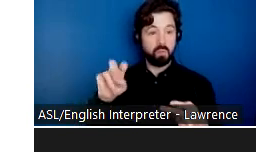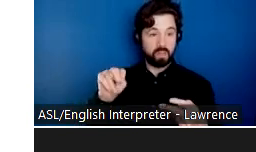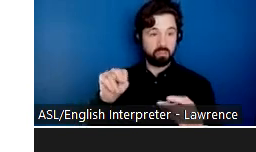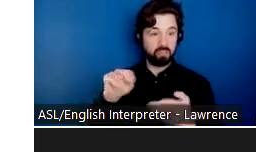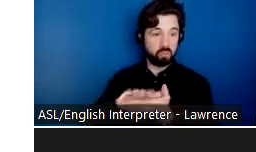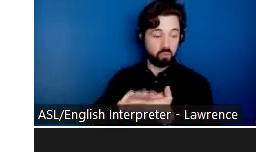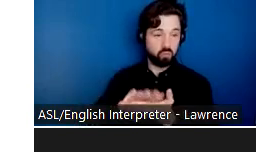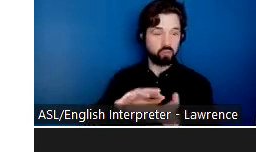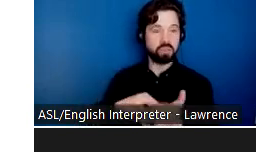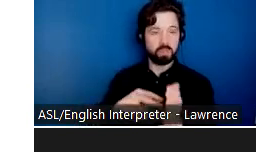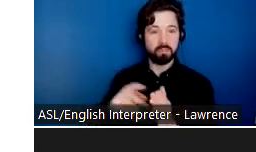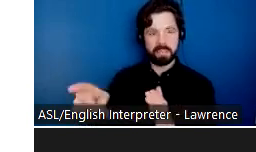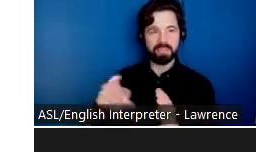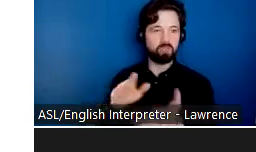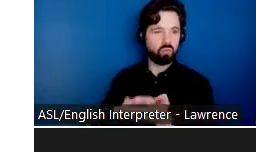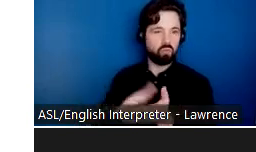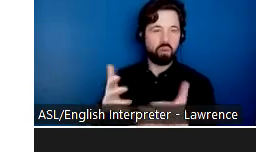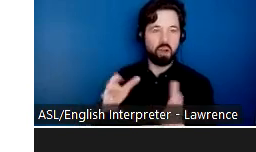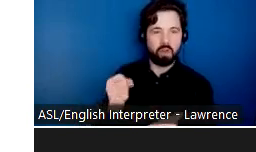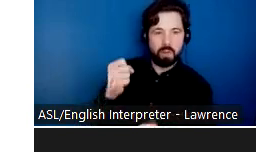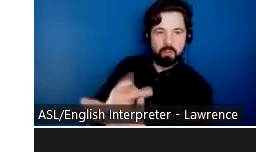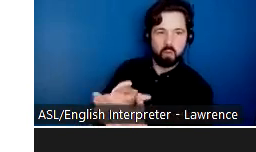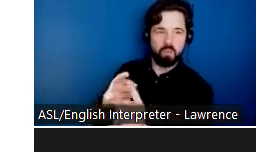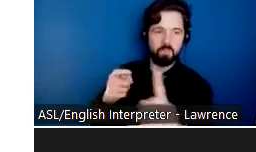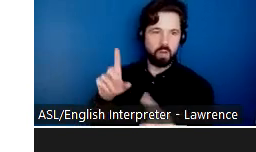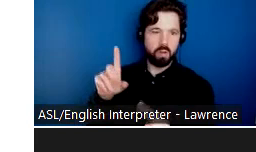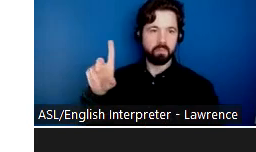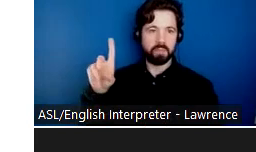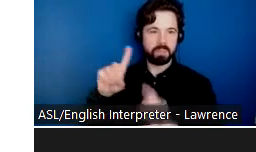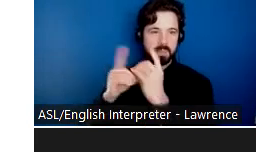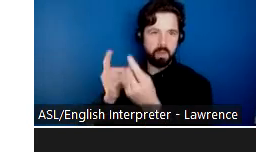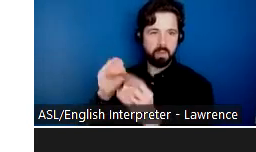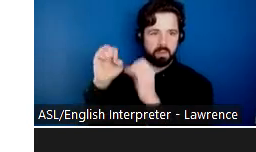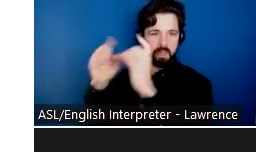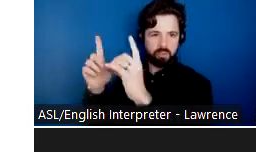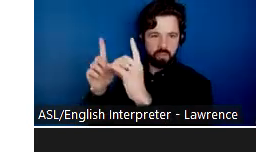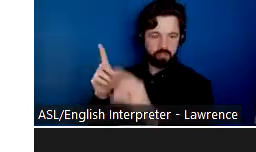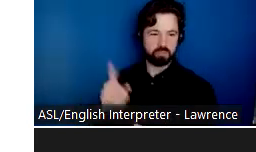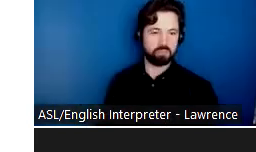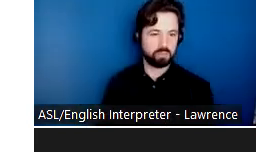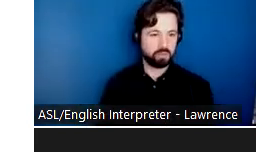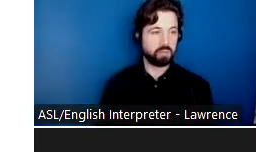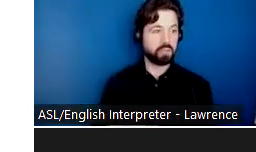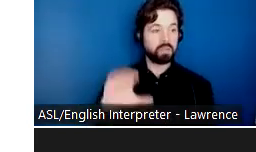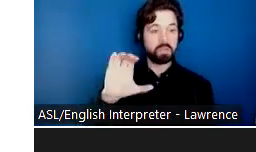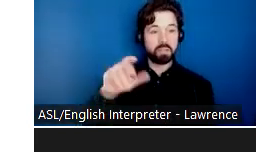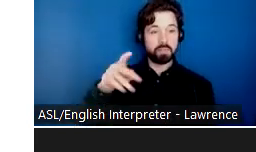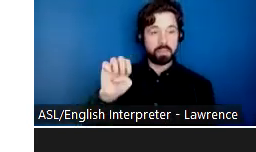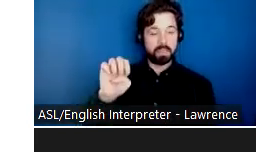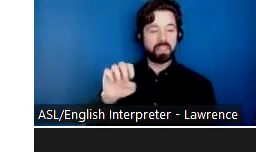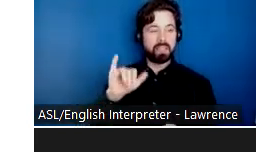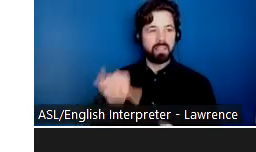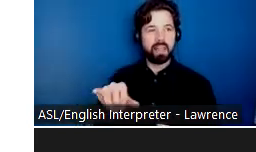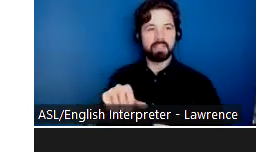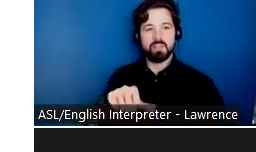eligible provision schools by the Department of Education. CEP is an alternate meal counting